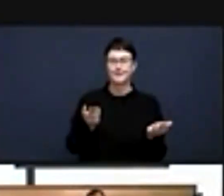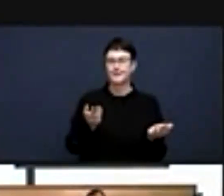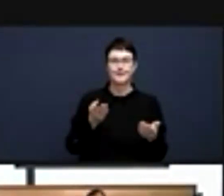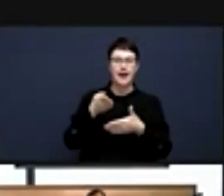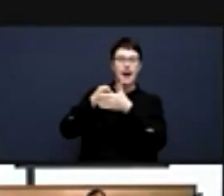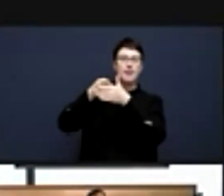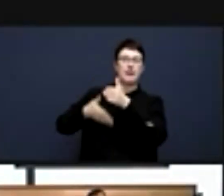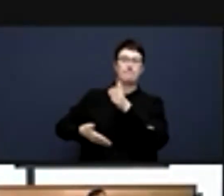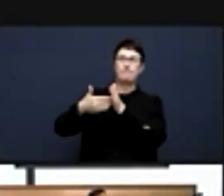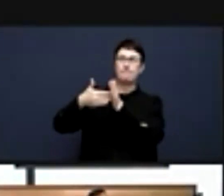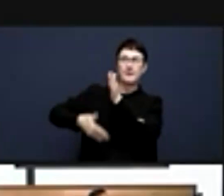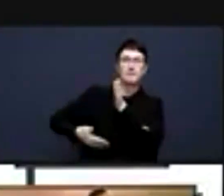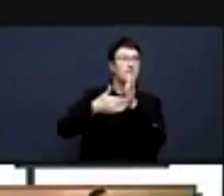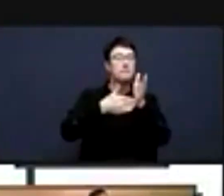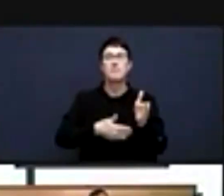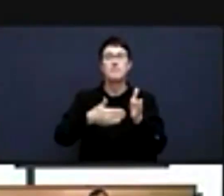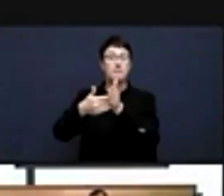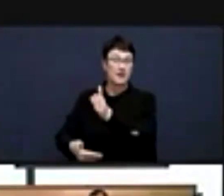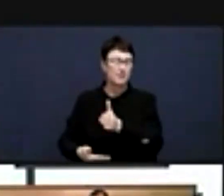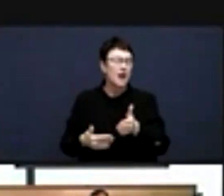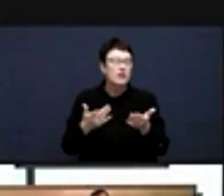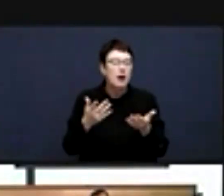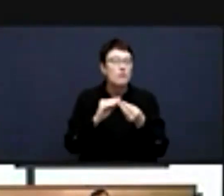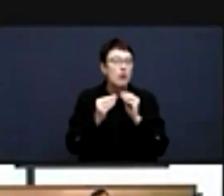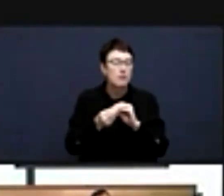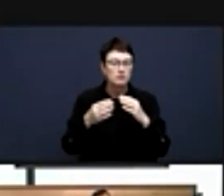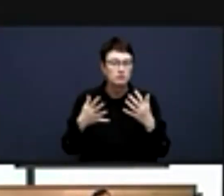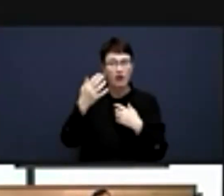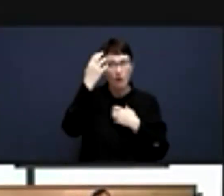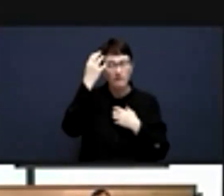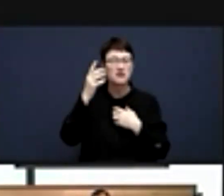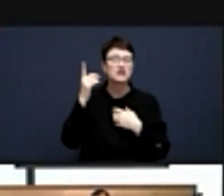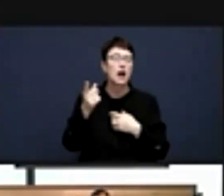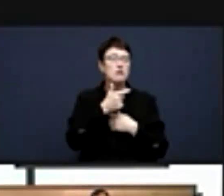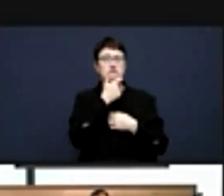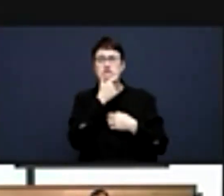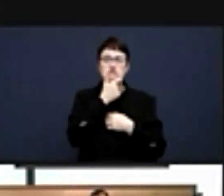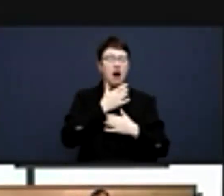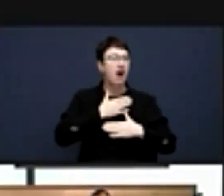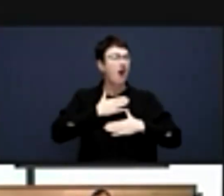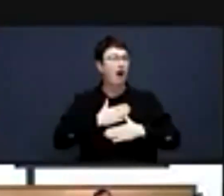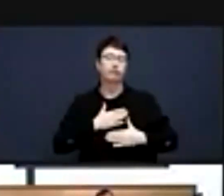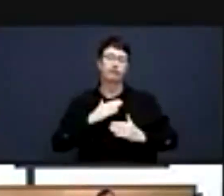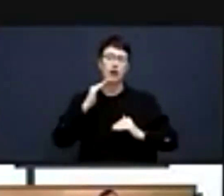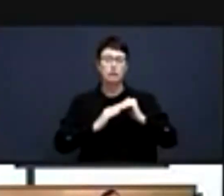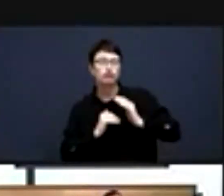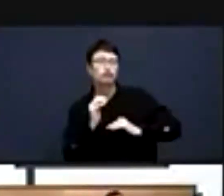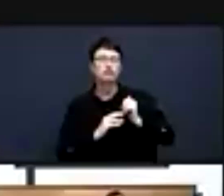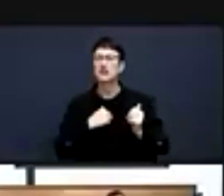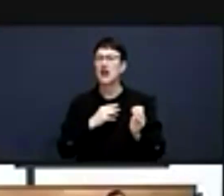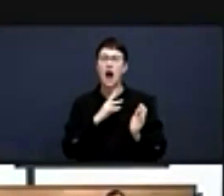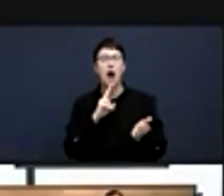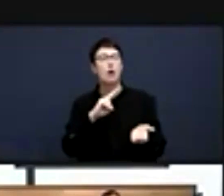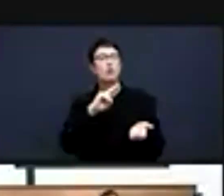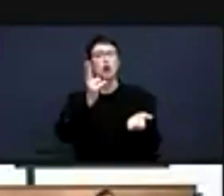public authority when they procure an inaccessible product or inaccessible building infrastructure and so forth. This is a common